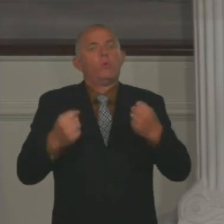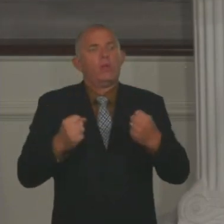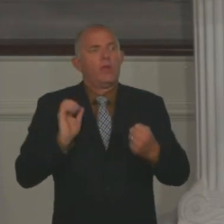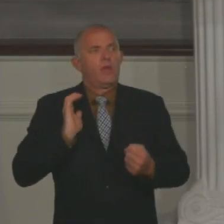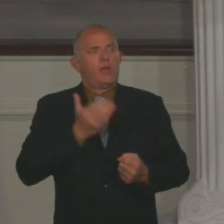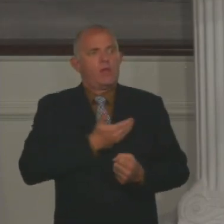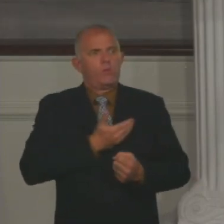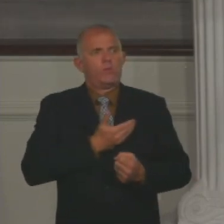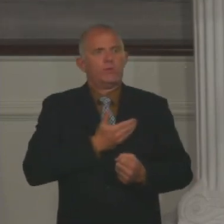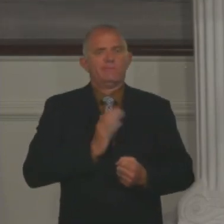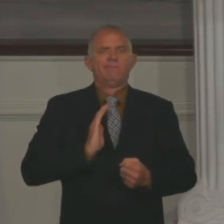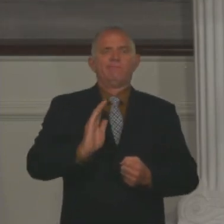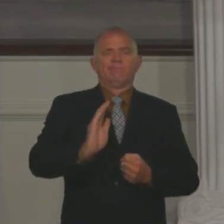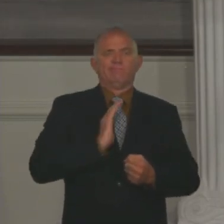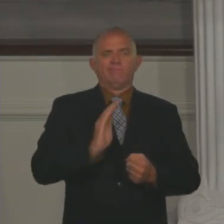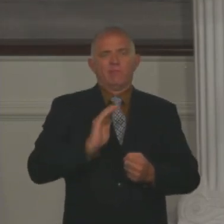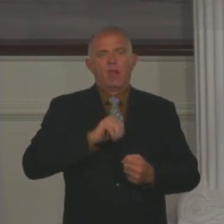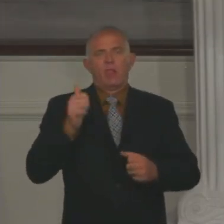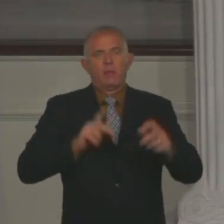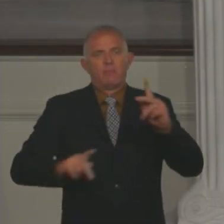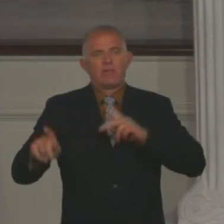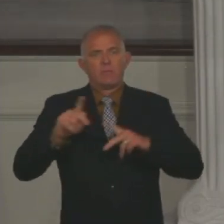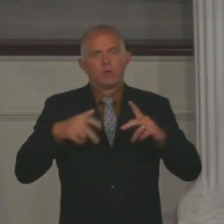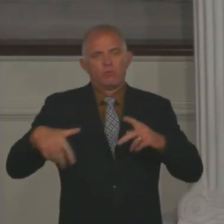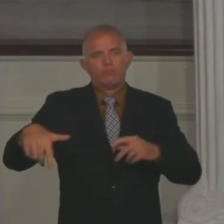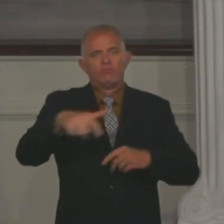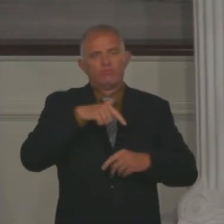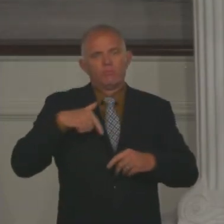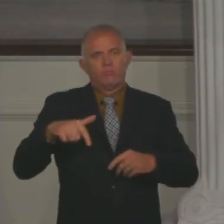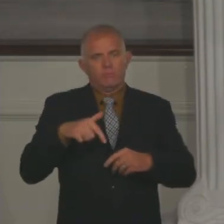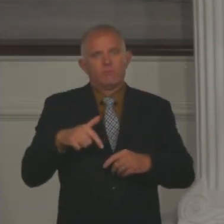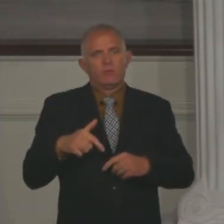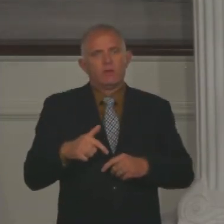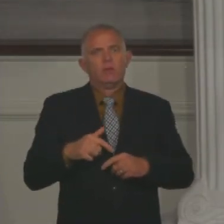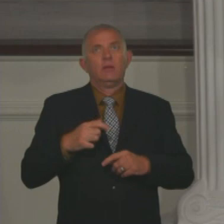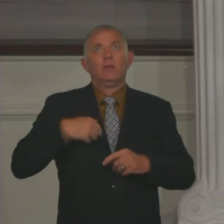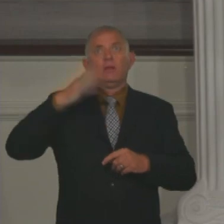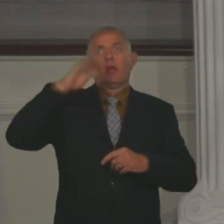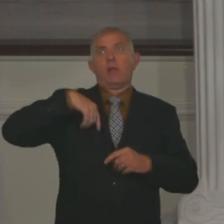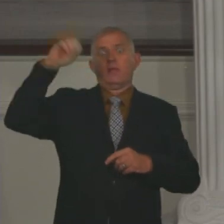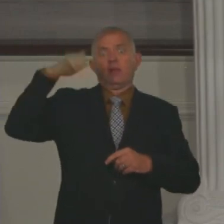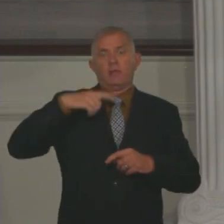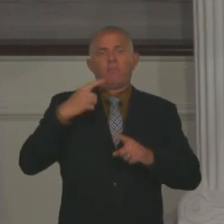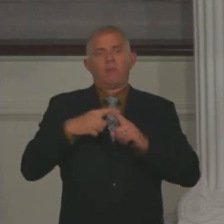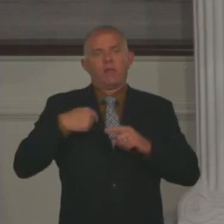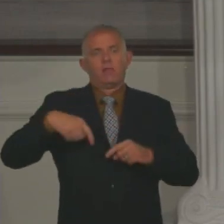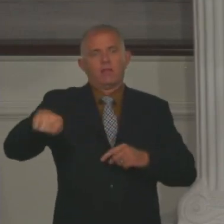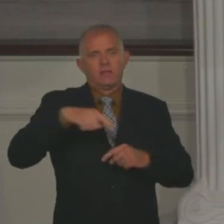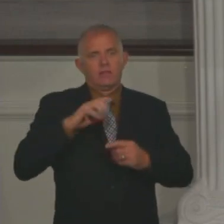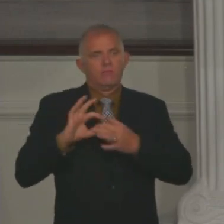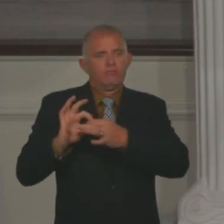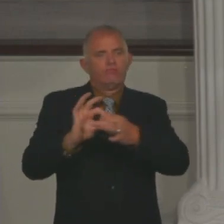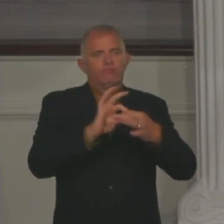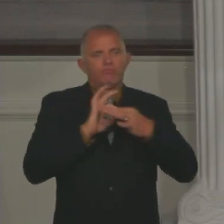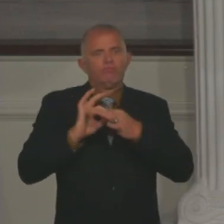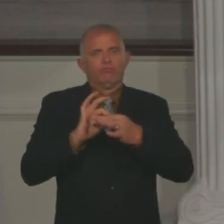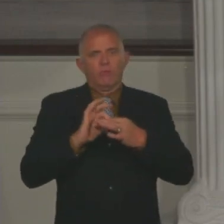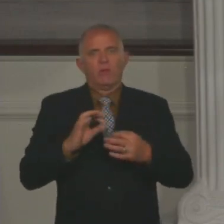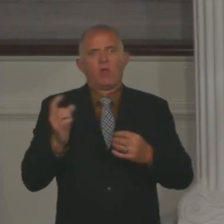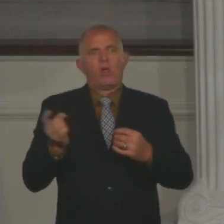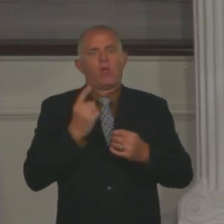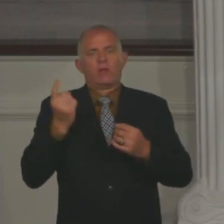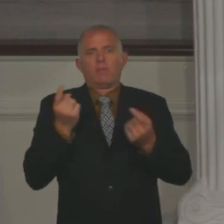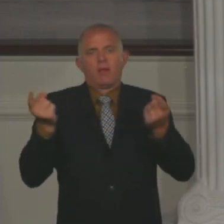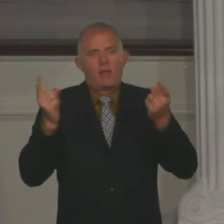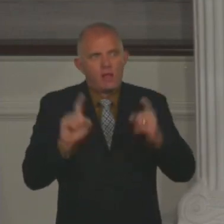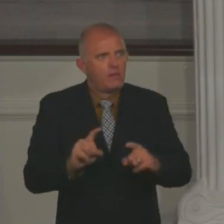horizontal relationship with others. And where those two meet, right there, there is something that happens